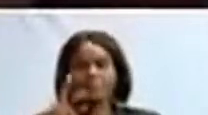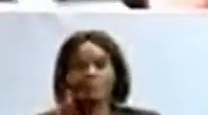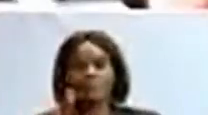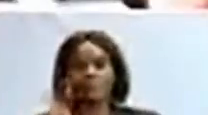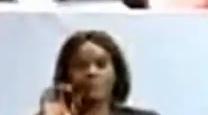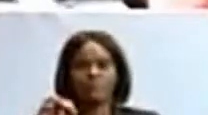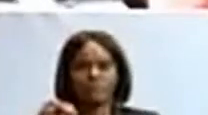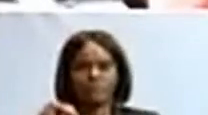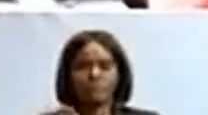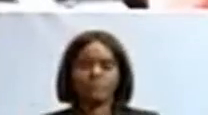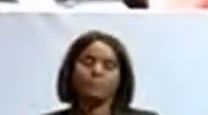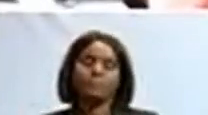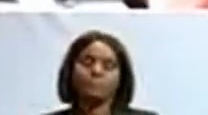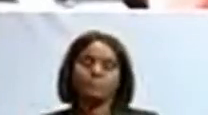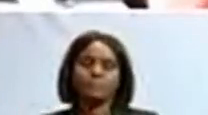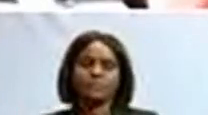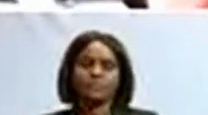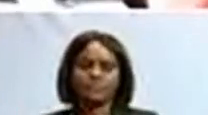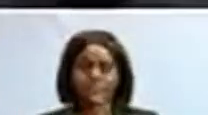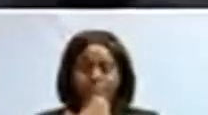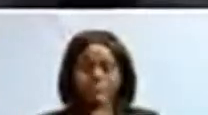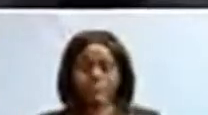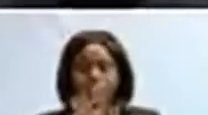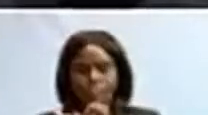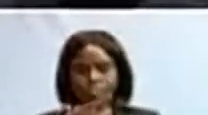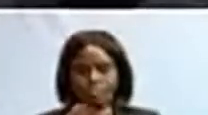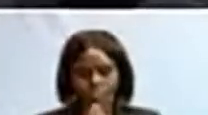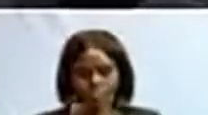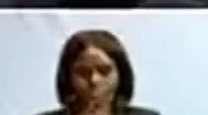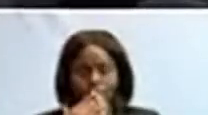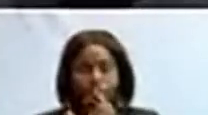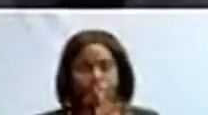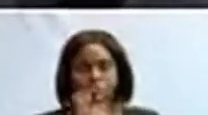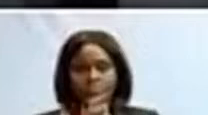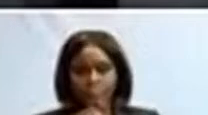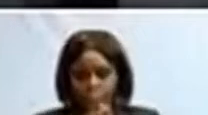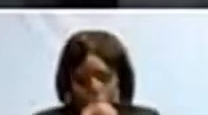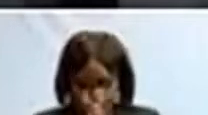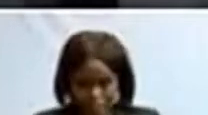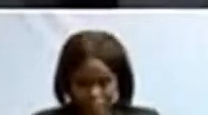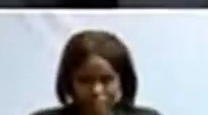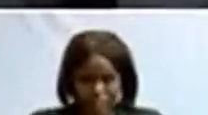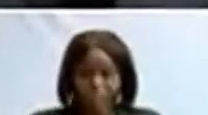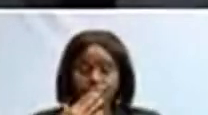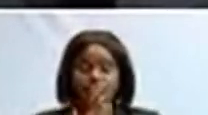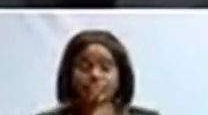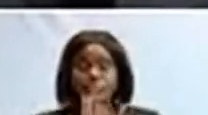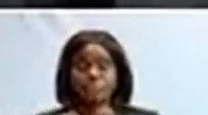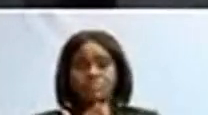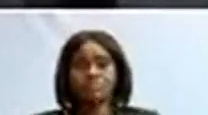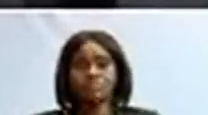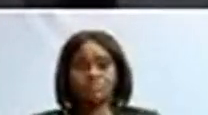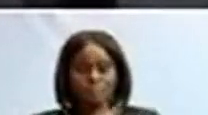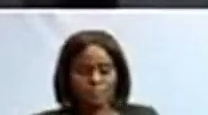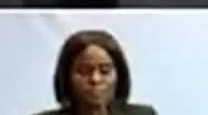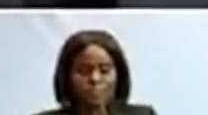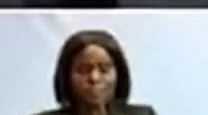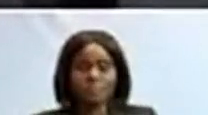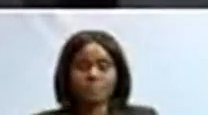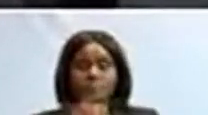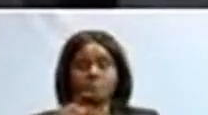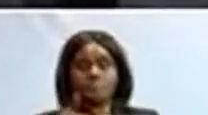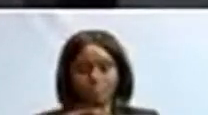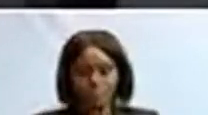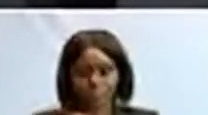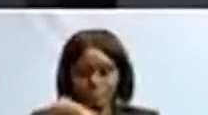Officer. Good morning, Chair. Good morning, honorable members. I'm Evans Sibiri Shokwe, the Internal